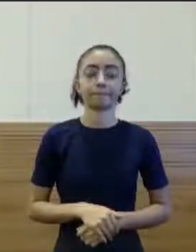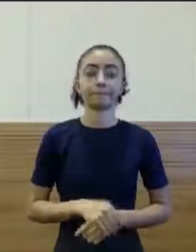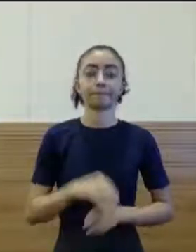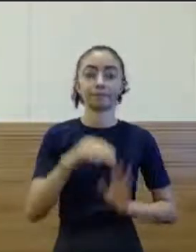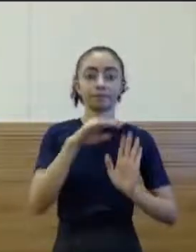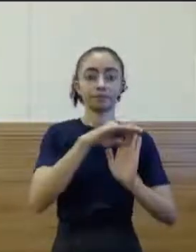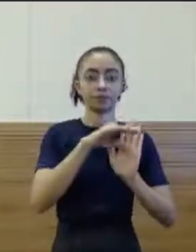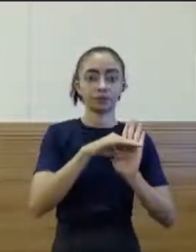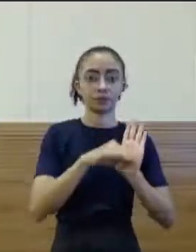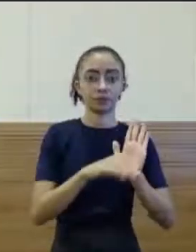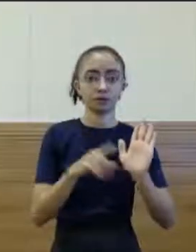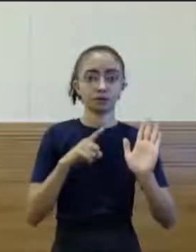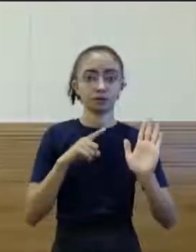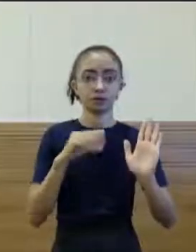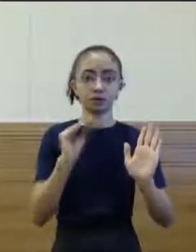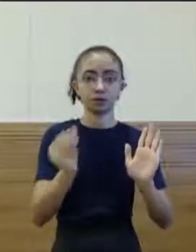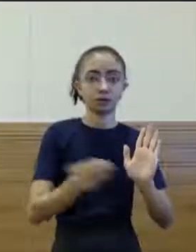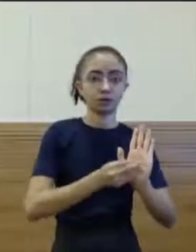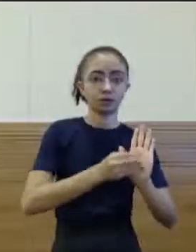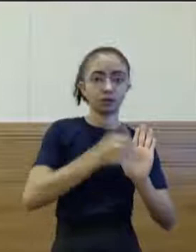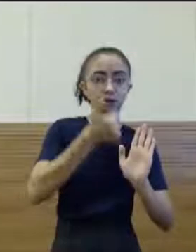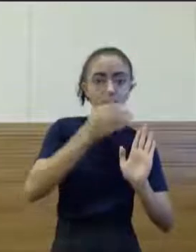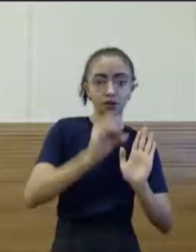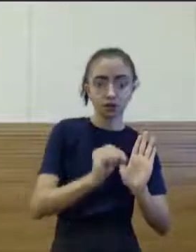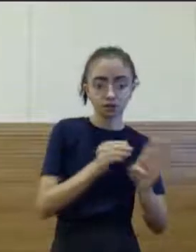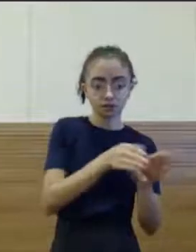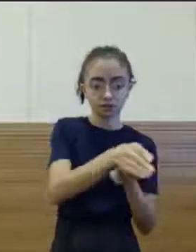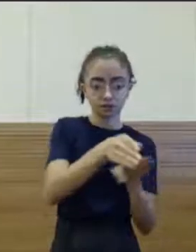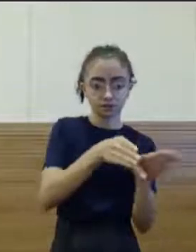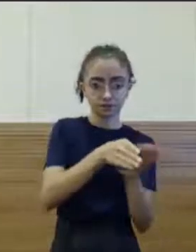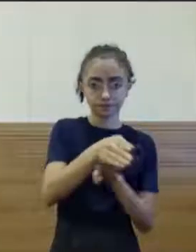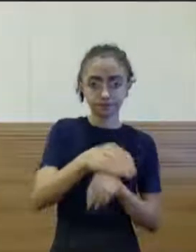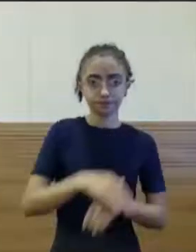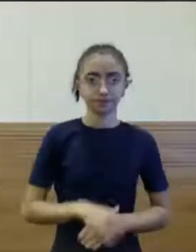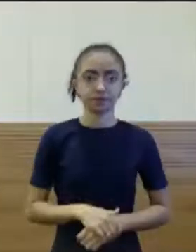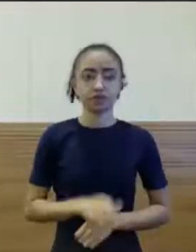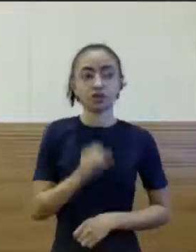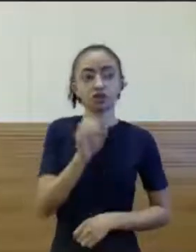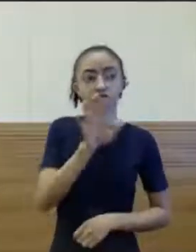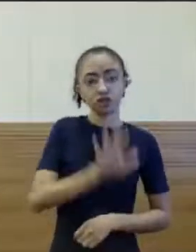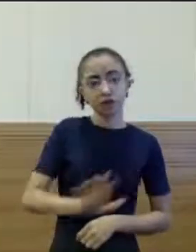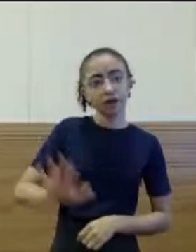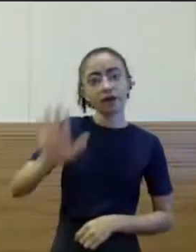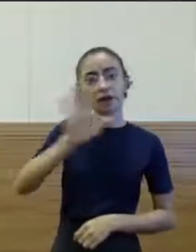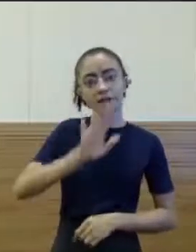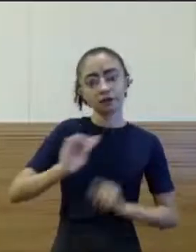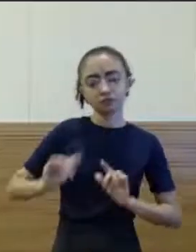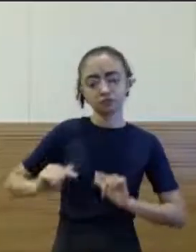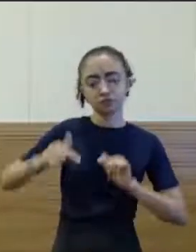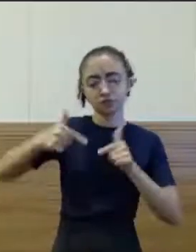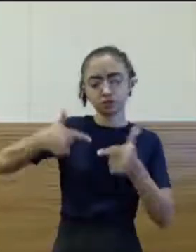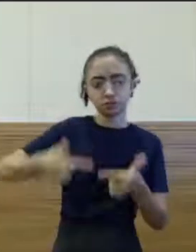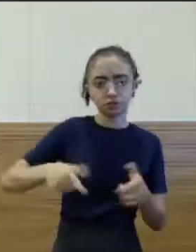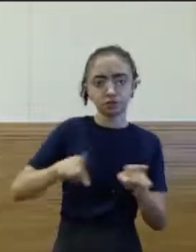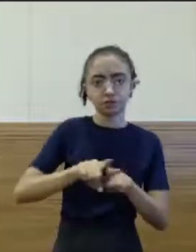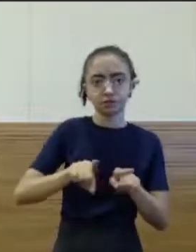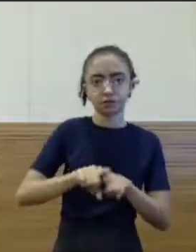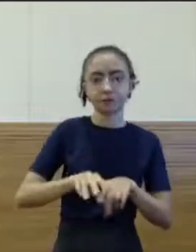The guides have 10 recommendations. There are general and practical recommendations that have been